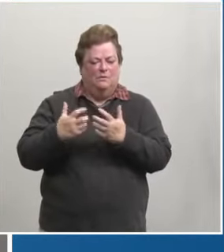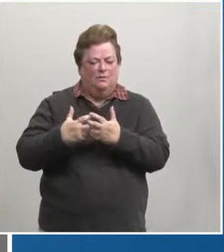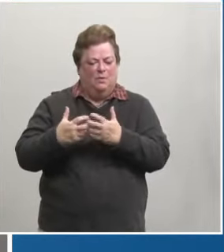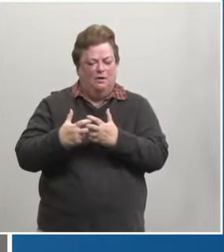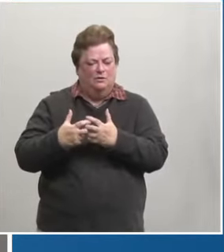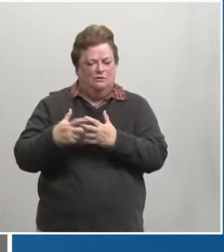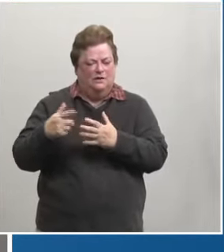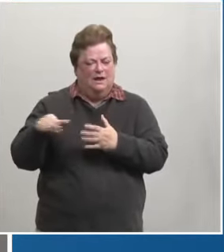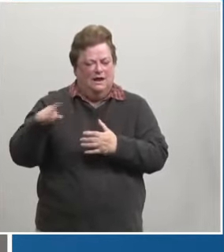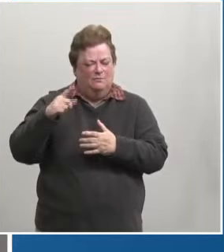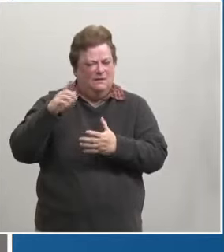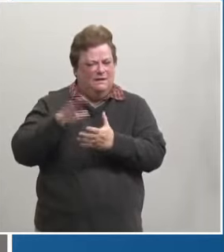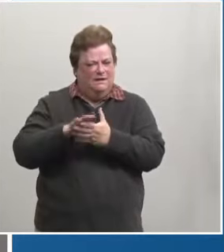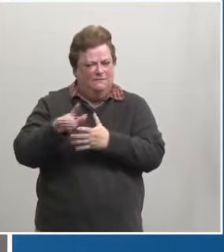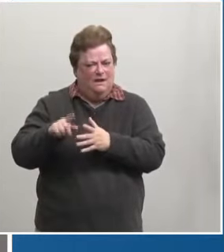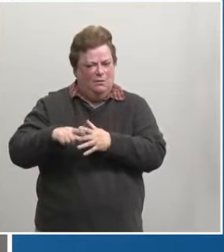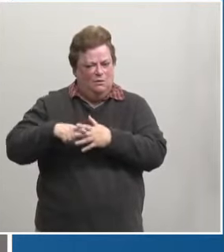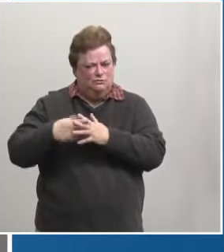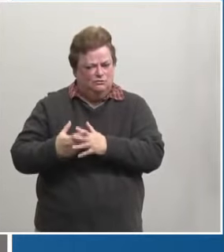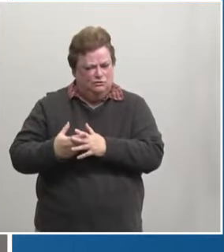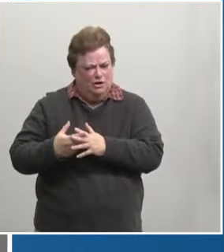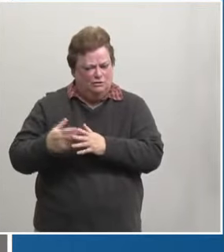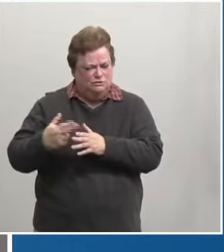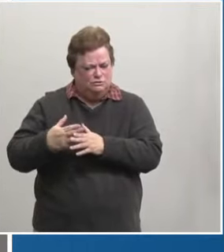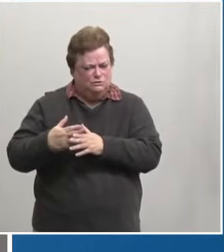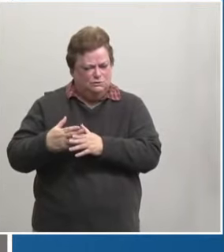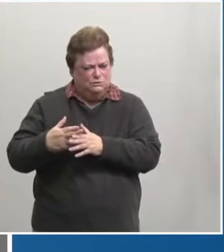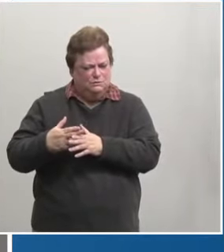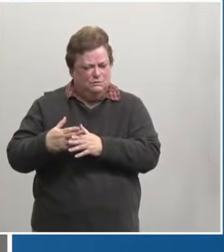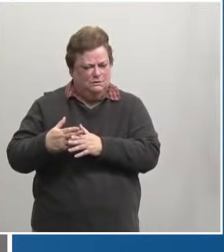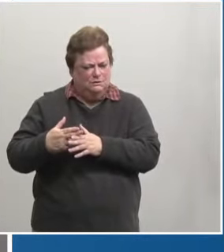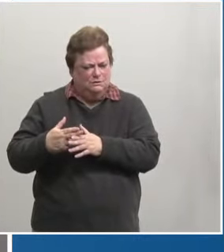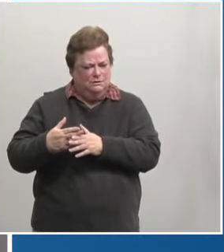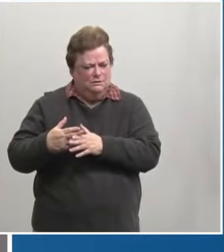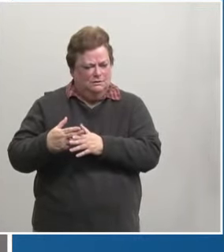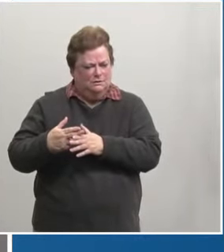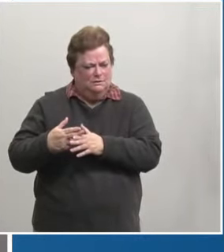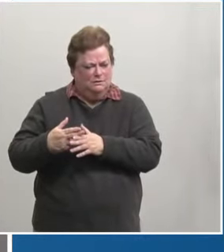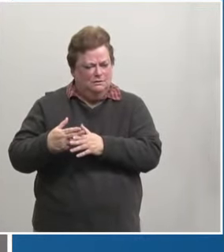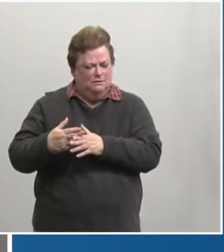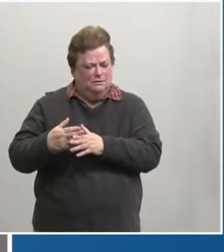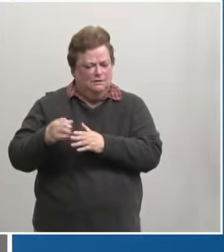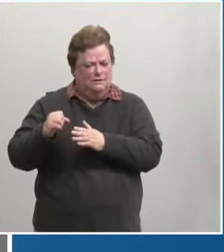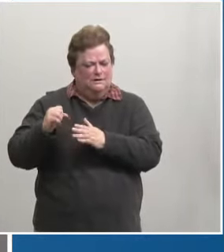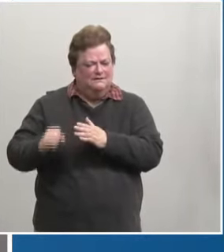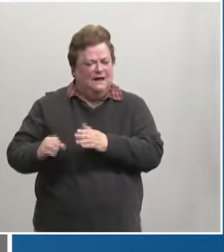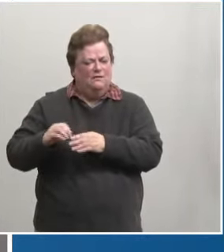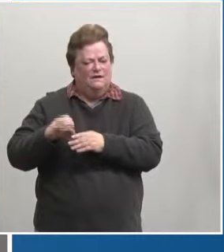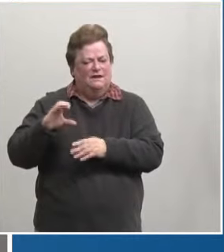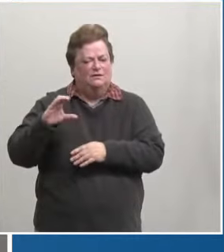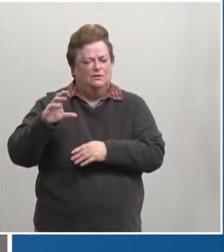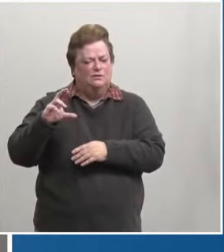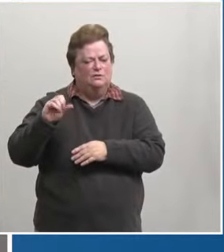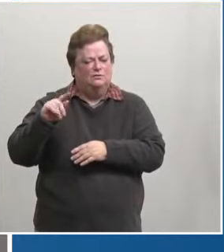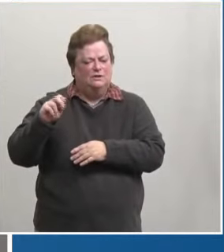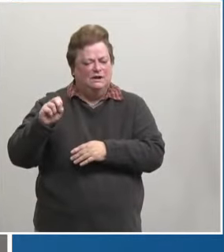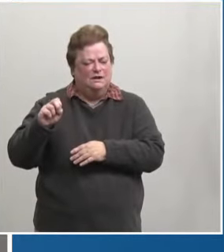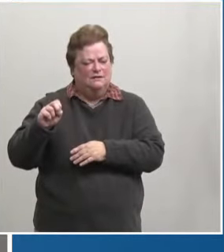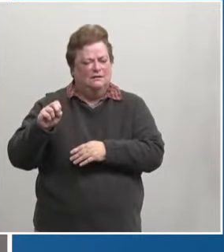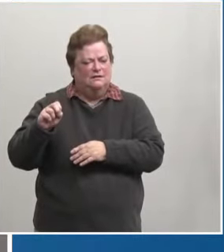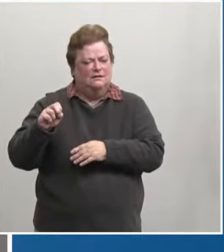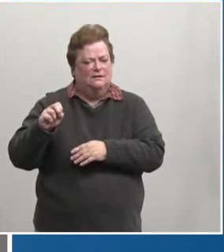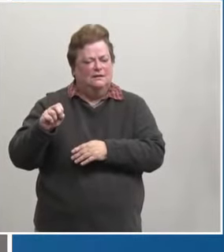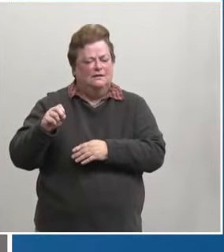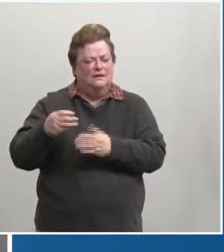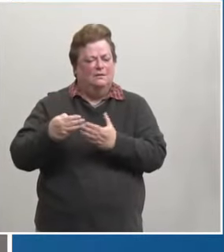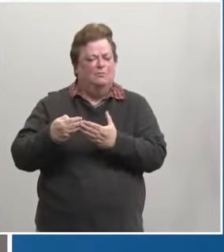and I believe they'll be moving soon in just south of here in Crete. Public Health